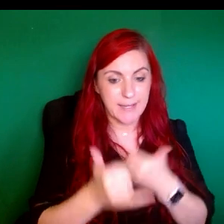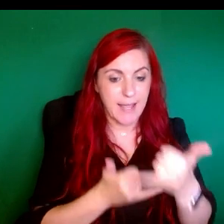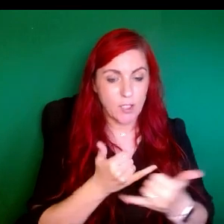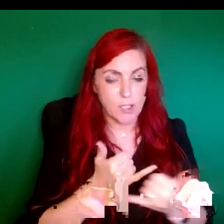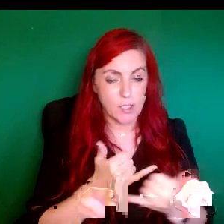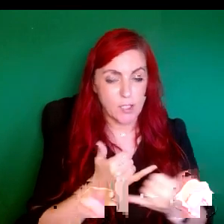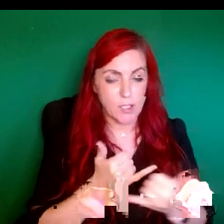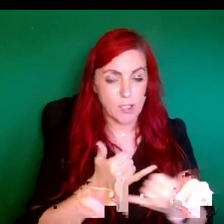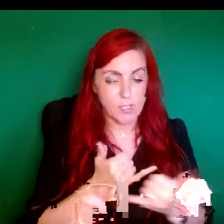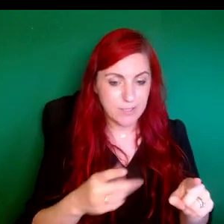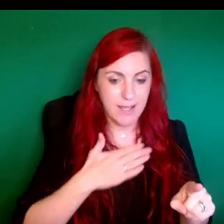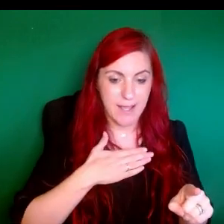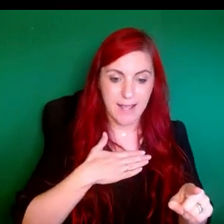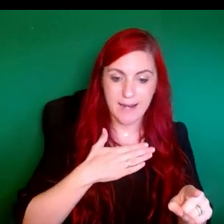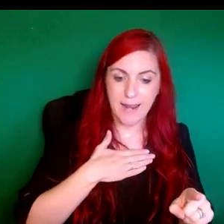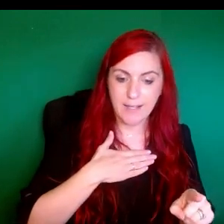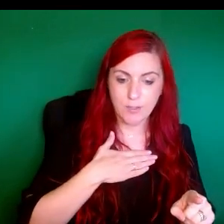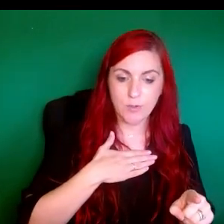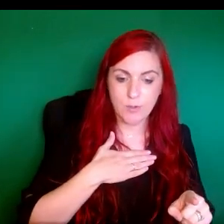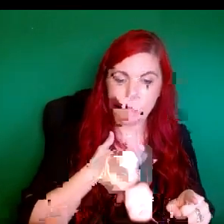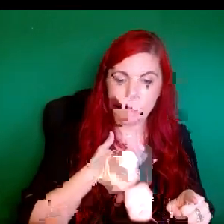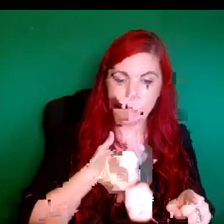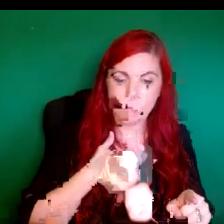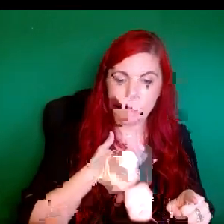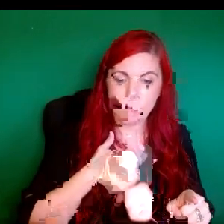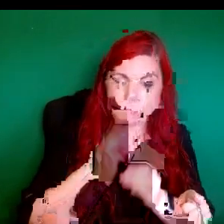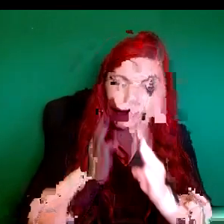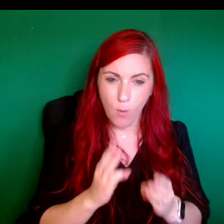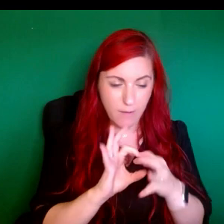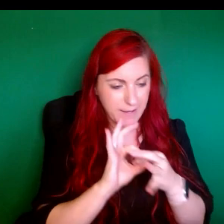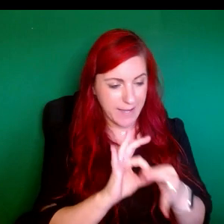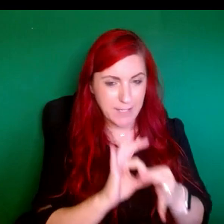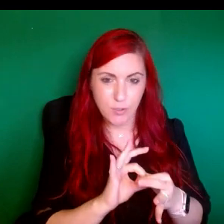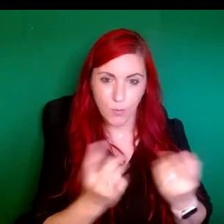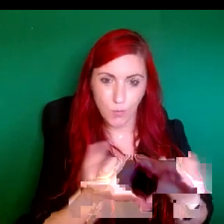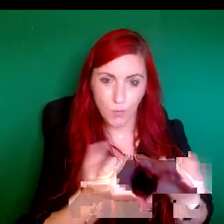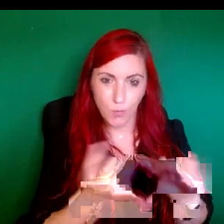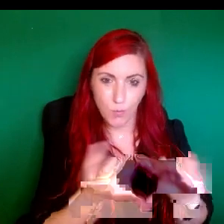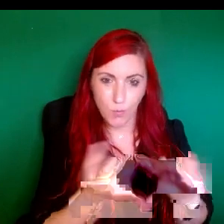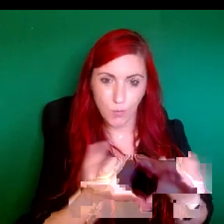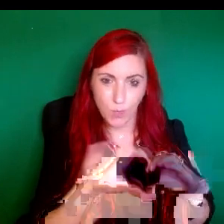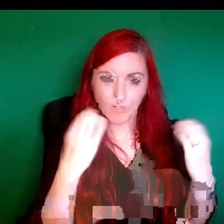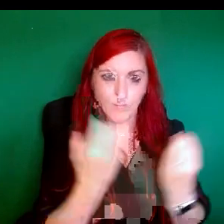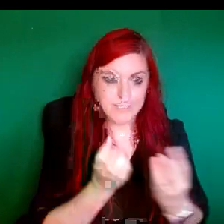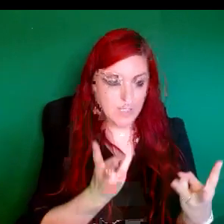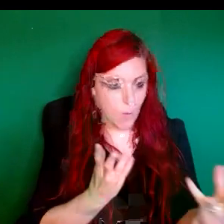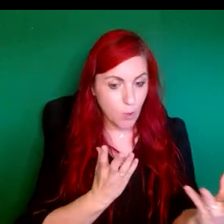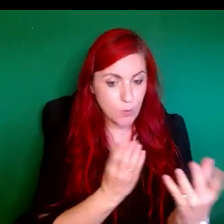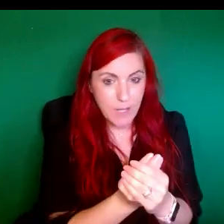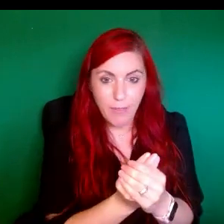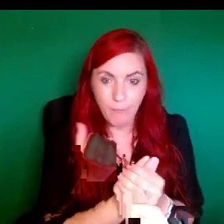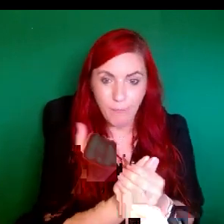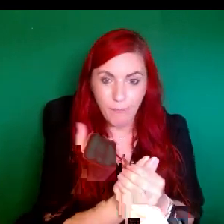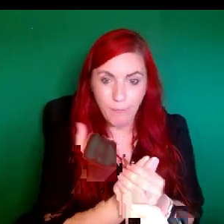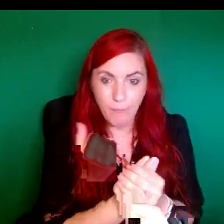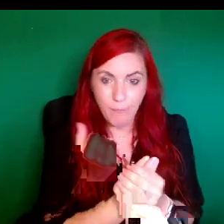So now, our annual report launch, I acknowledge the power of connection we share as we work